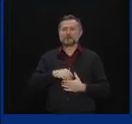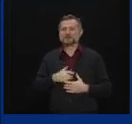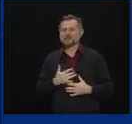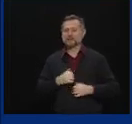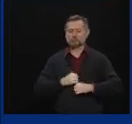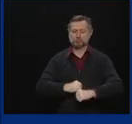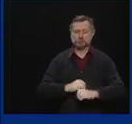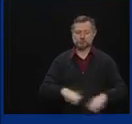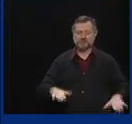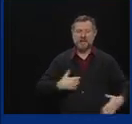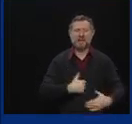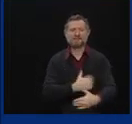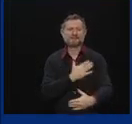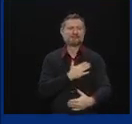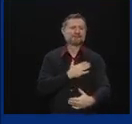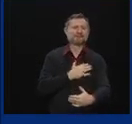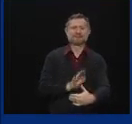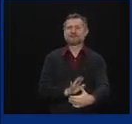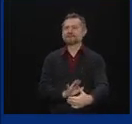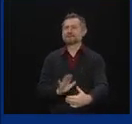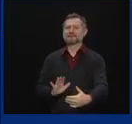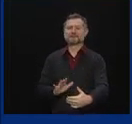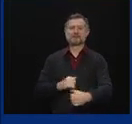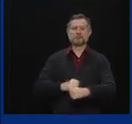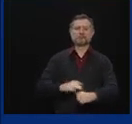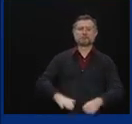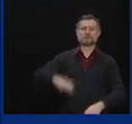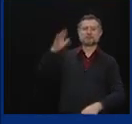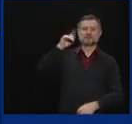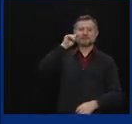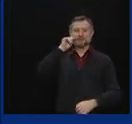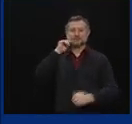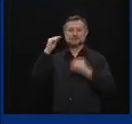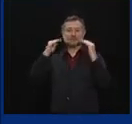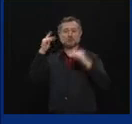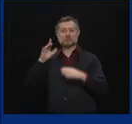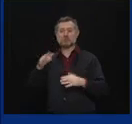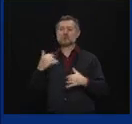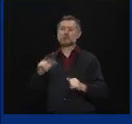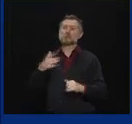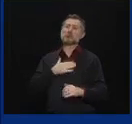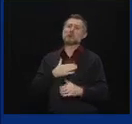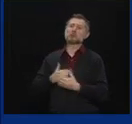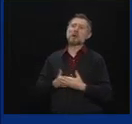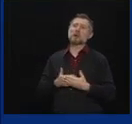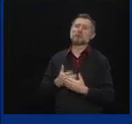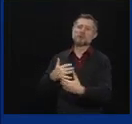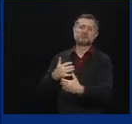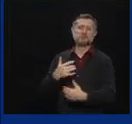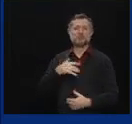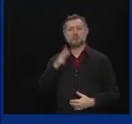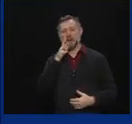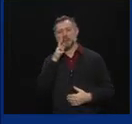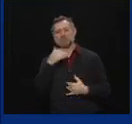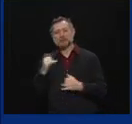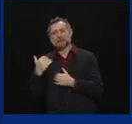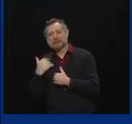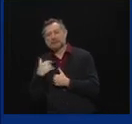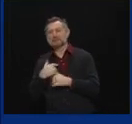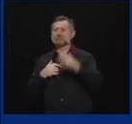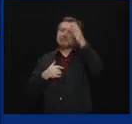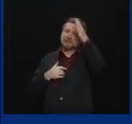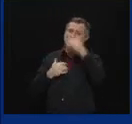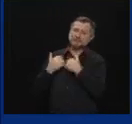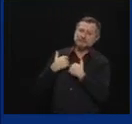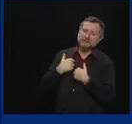they're teenagers, they're still your babies. I understand that maternal and paternal sense of responsibility. So we